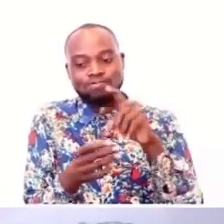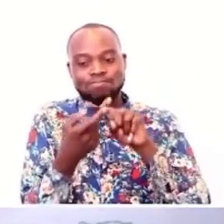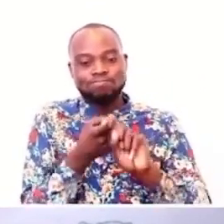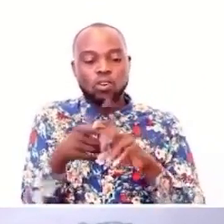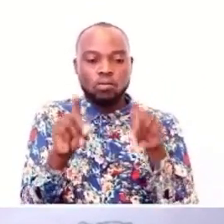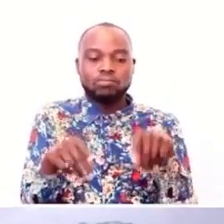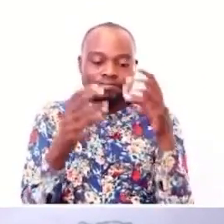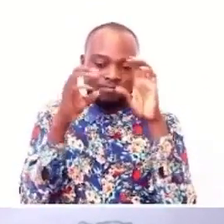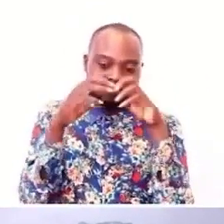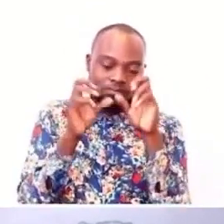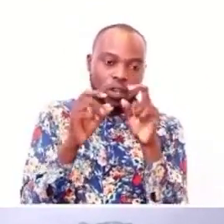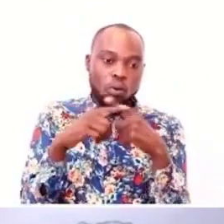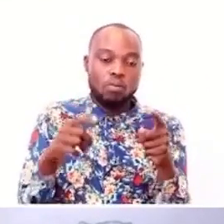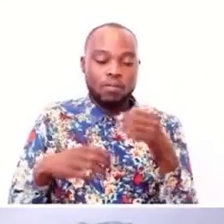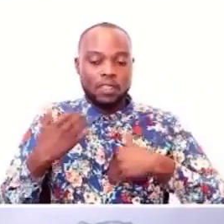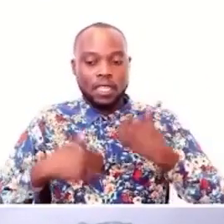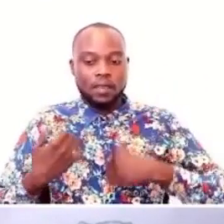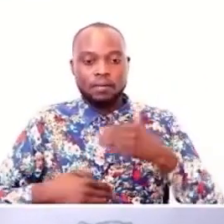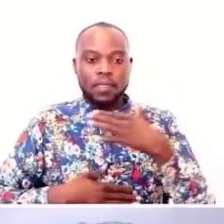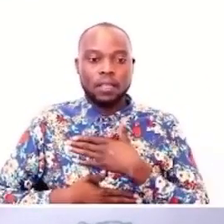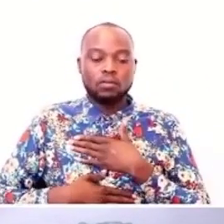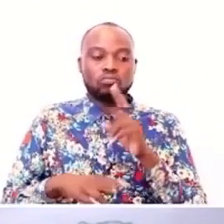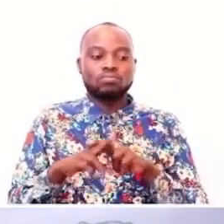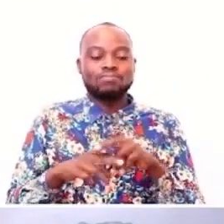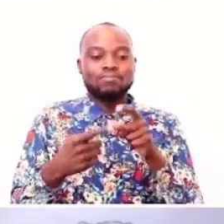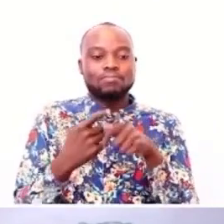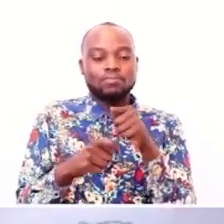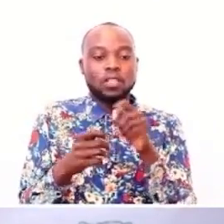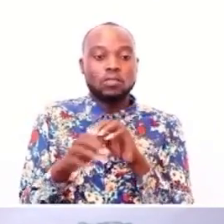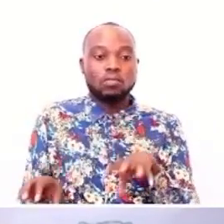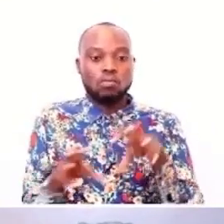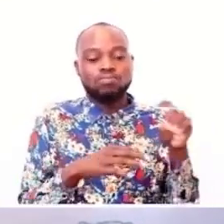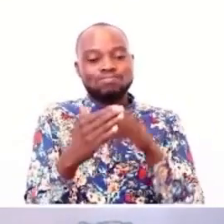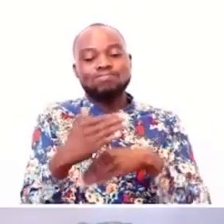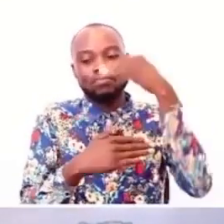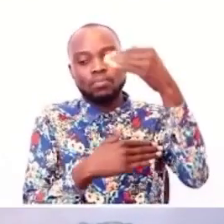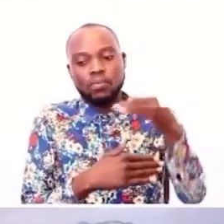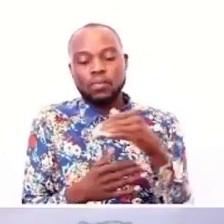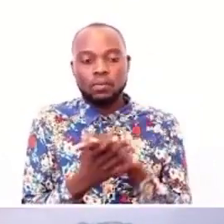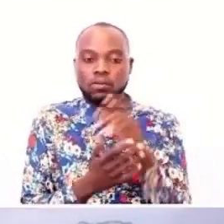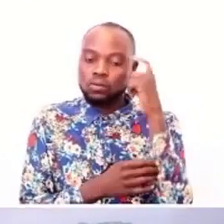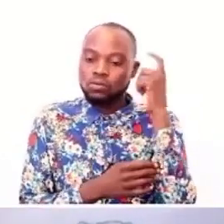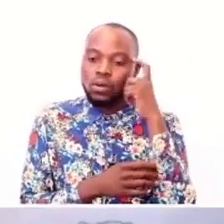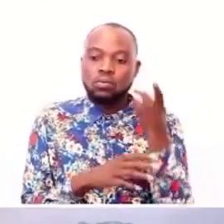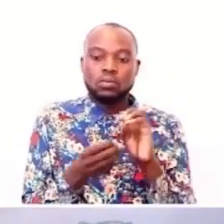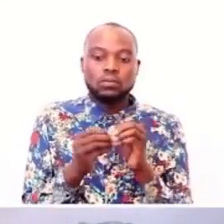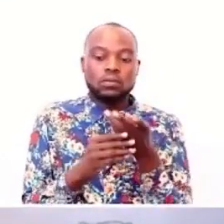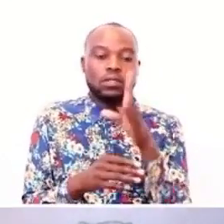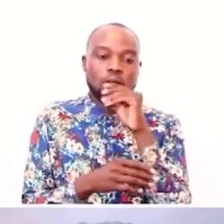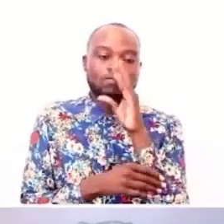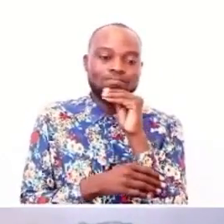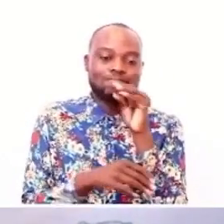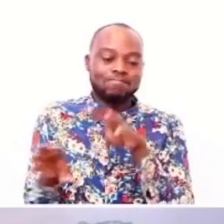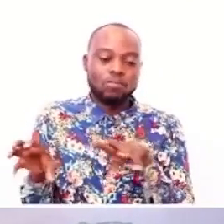and environmentalists? And my challenge for us as civil society is, let's move this beyond. I know there's been a lot of talk about moving